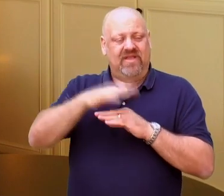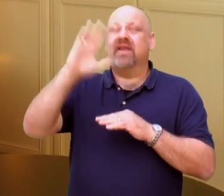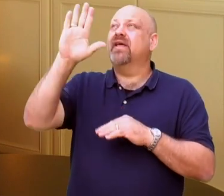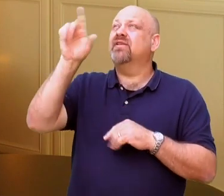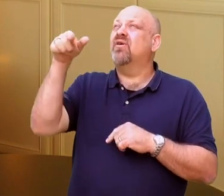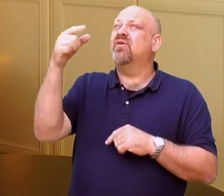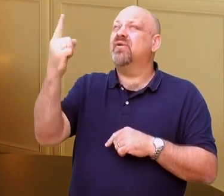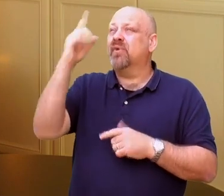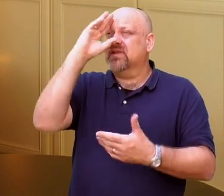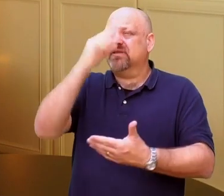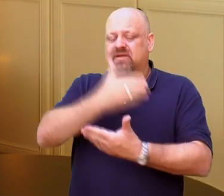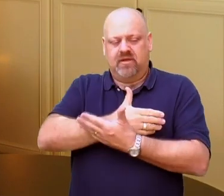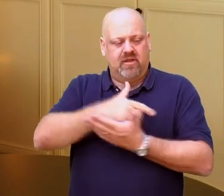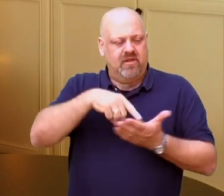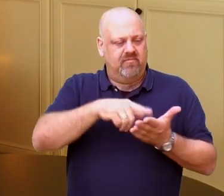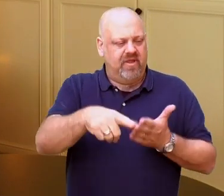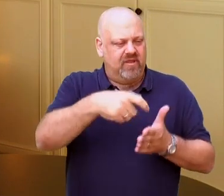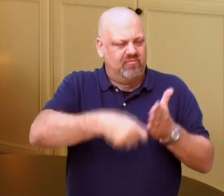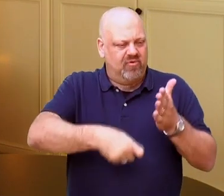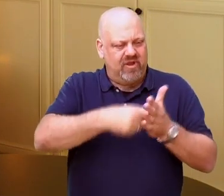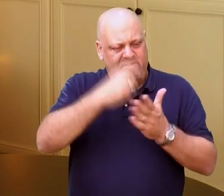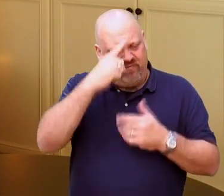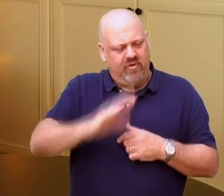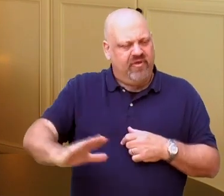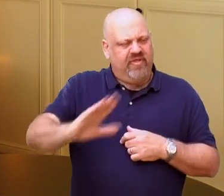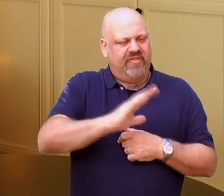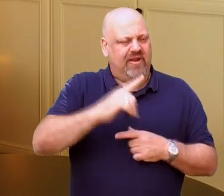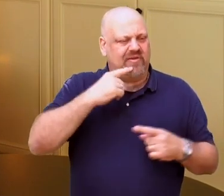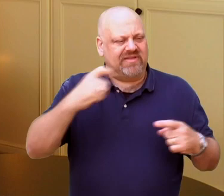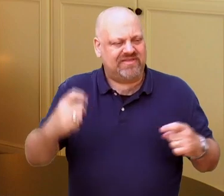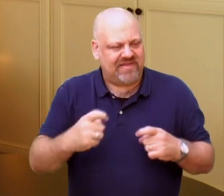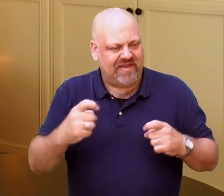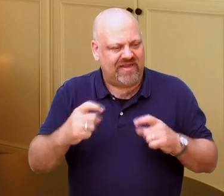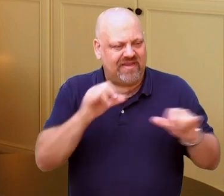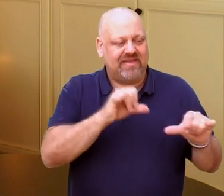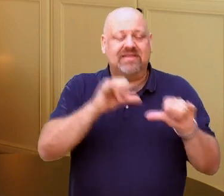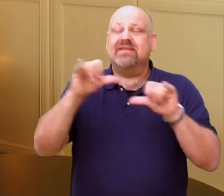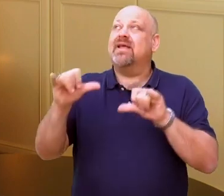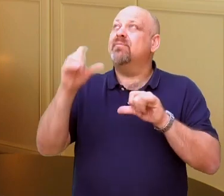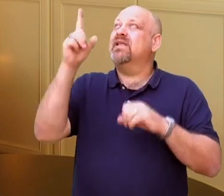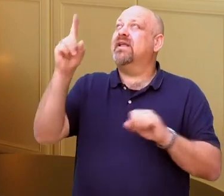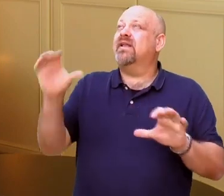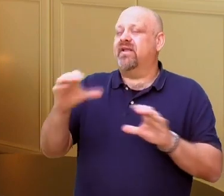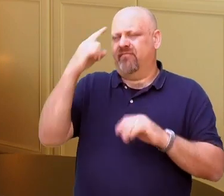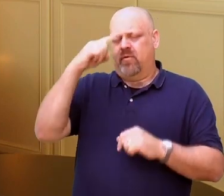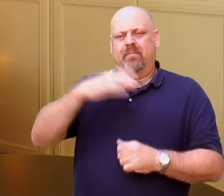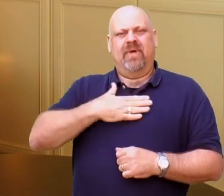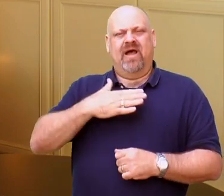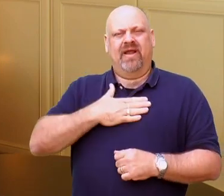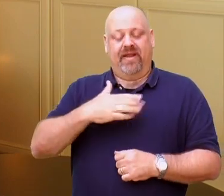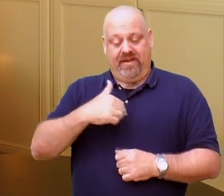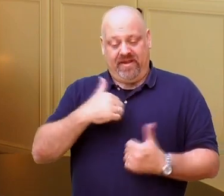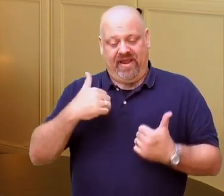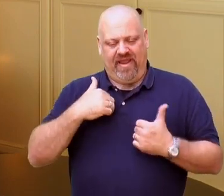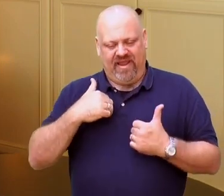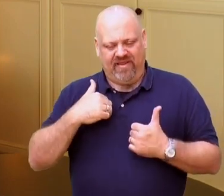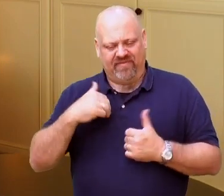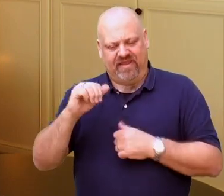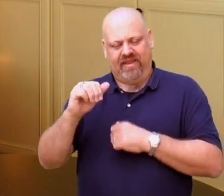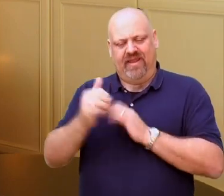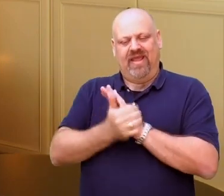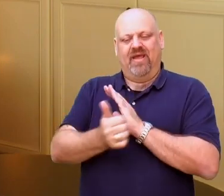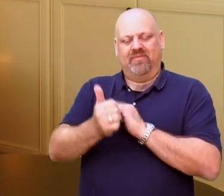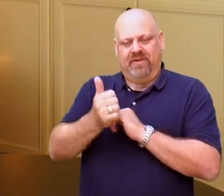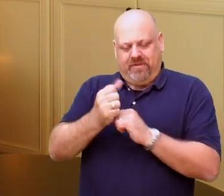would send his one and only Son to pay the price for their sin, just as he did for mine? And do I have